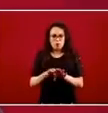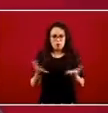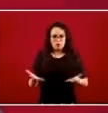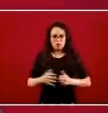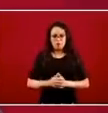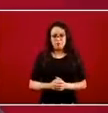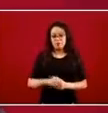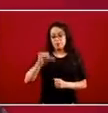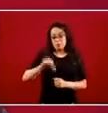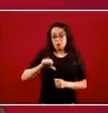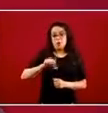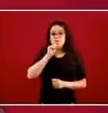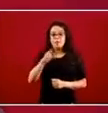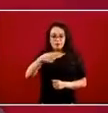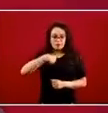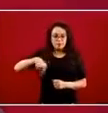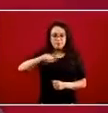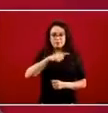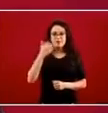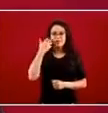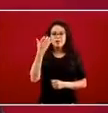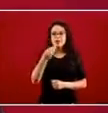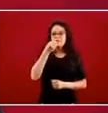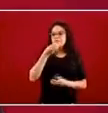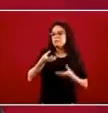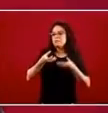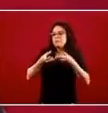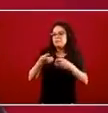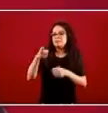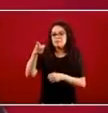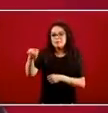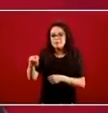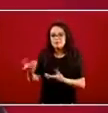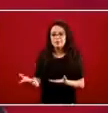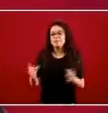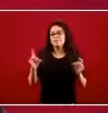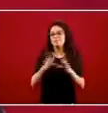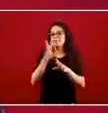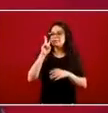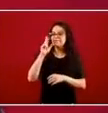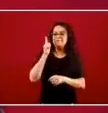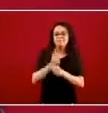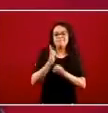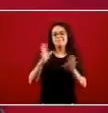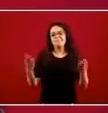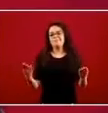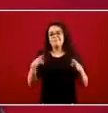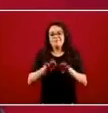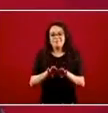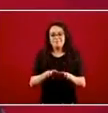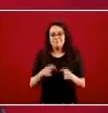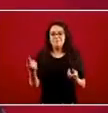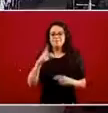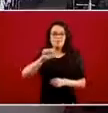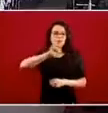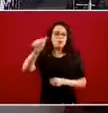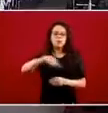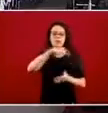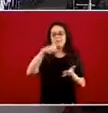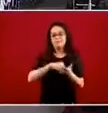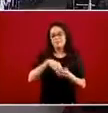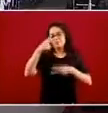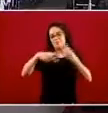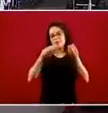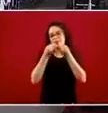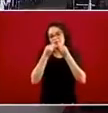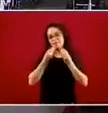space. We also feel these restrictions because we tried to go to our usual restaurant for lunch and it was closed. So